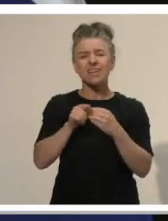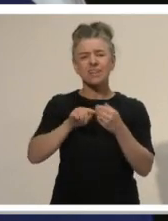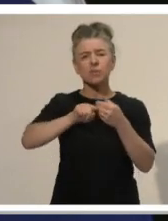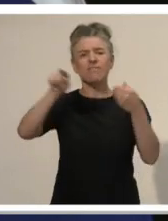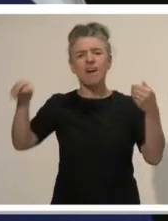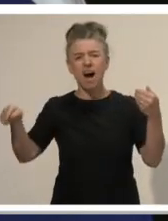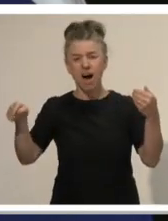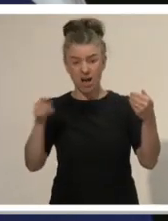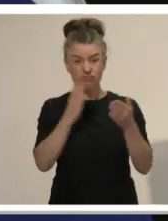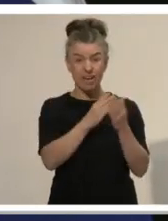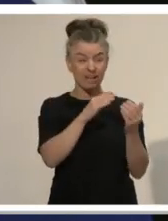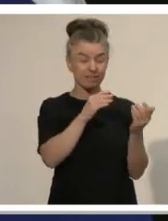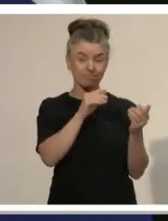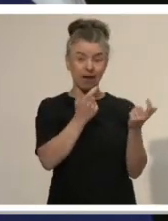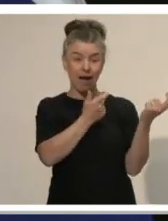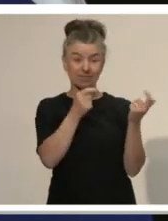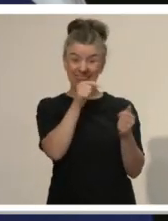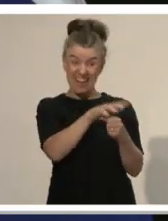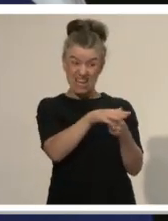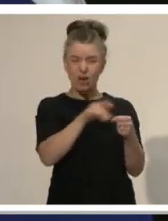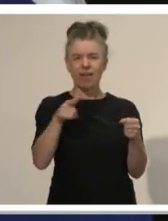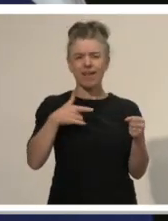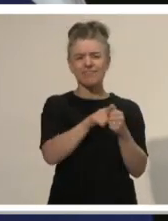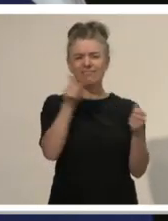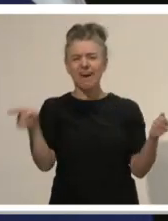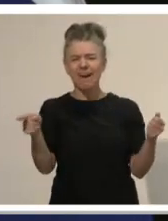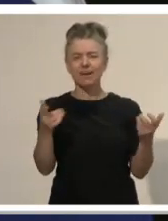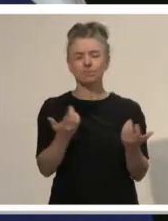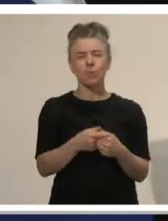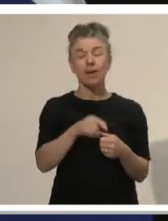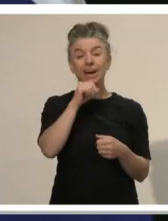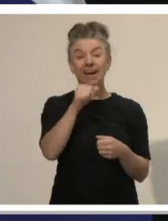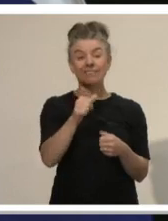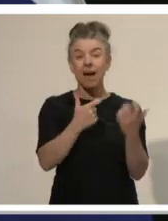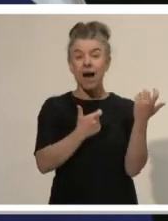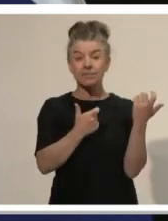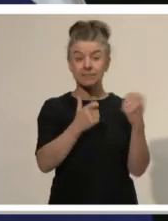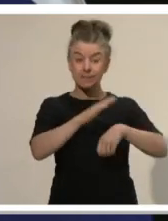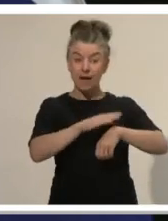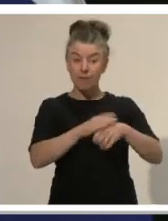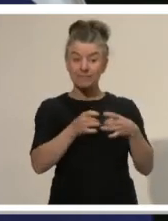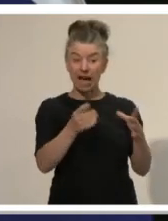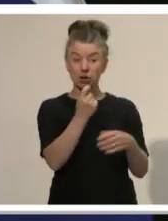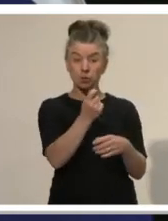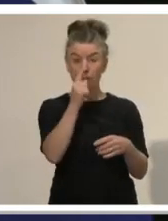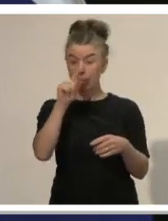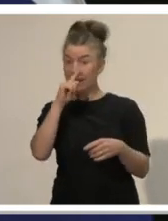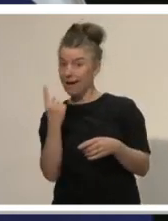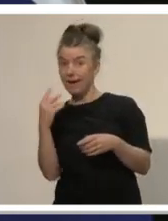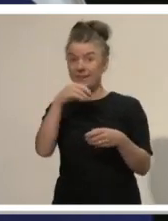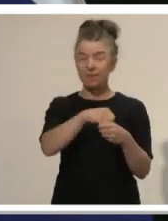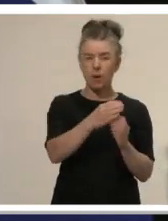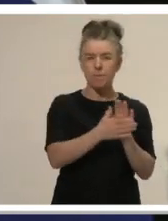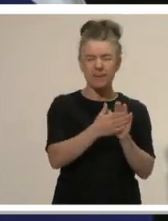they may need to be. There was also concern that if it started soon and people weren't able to take part, it would end up being